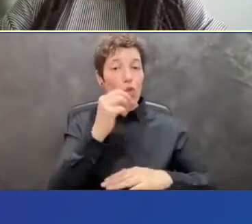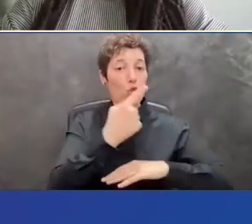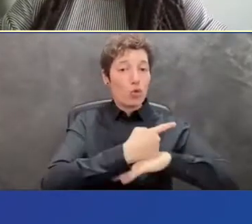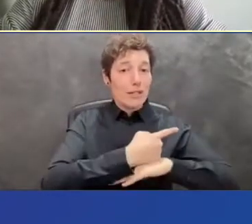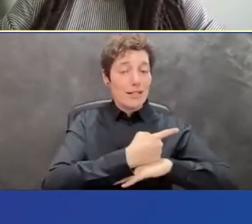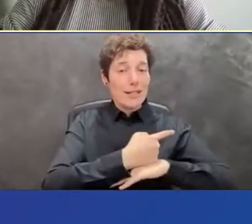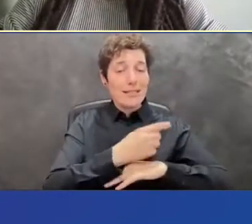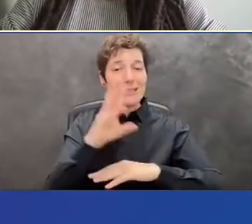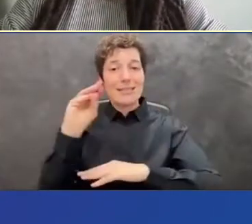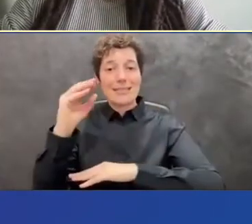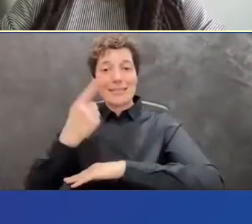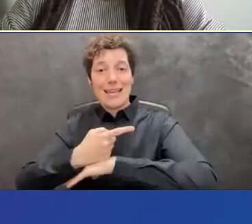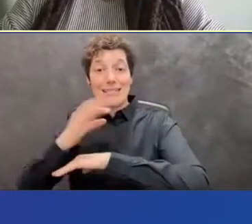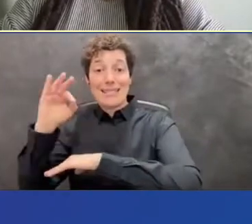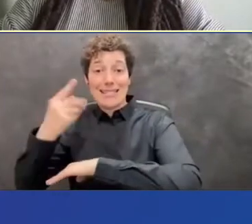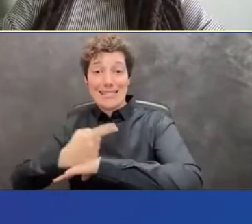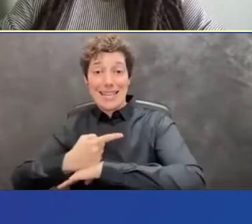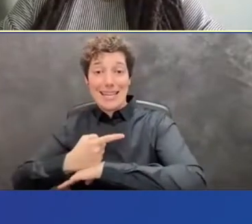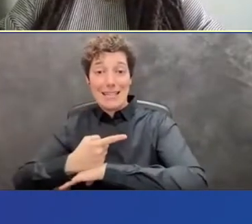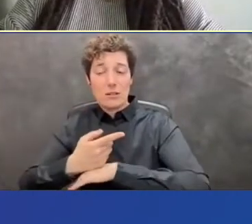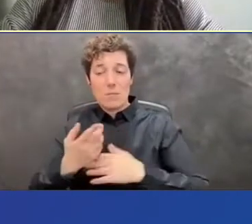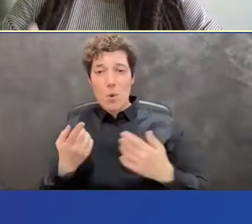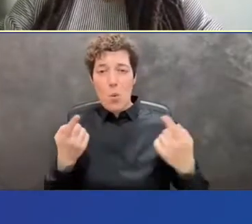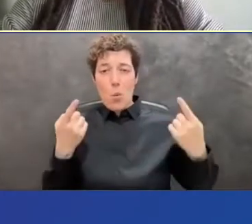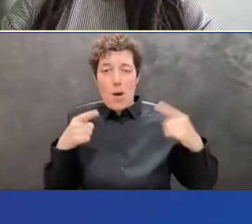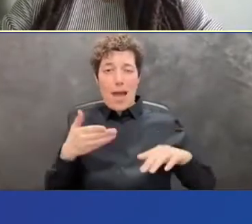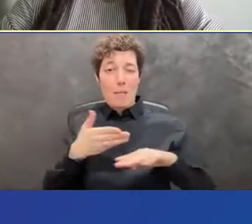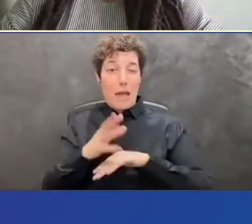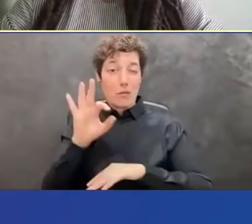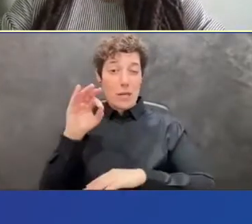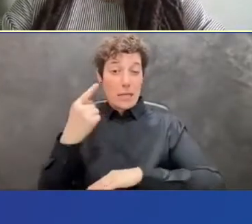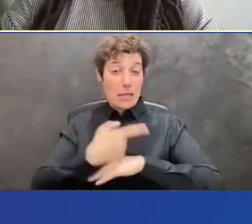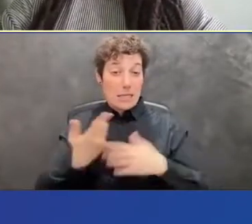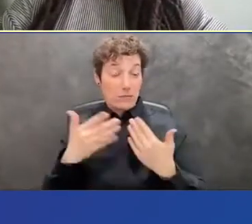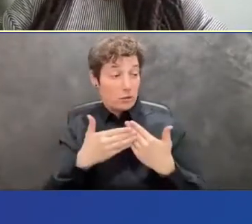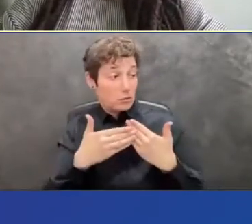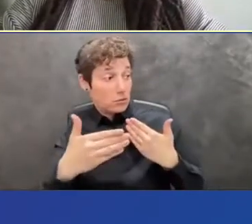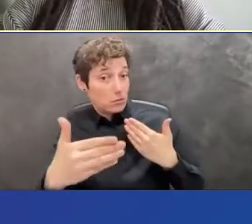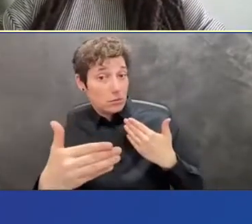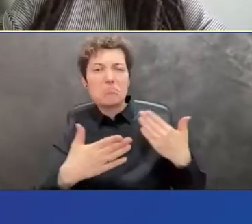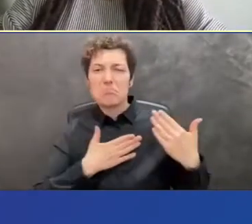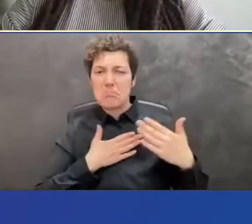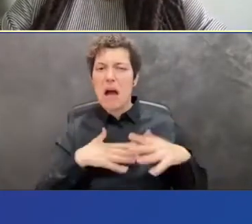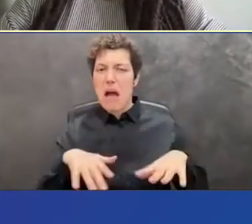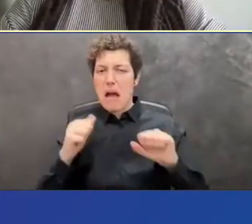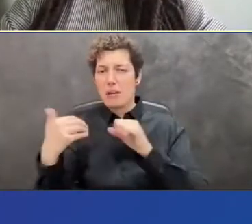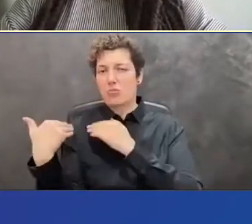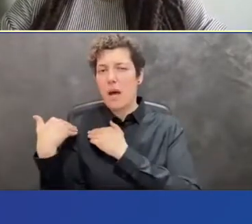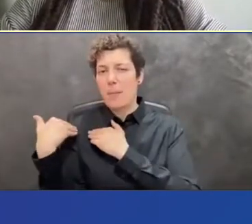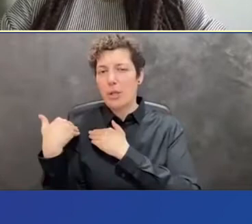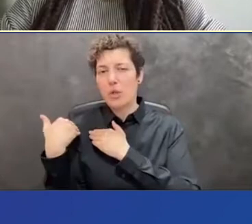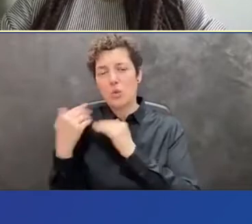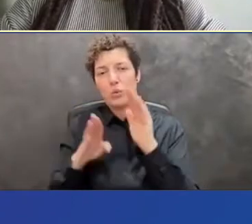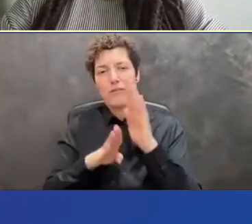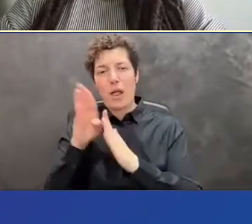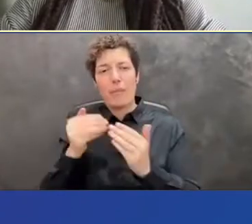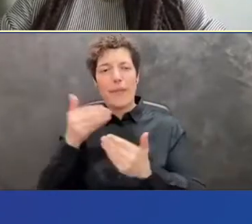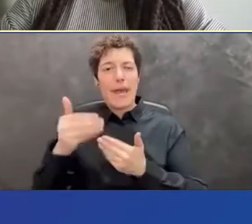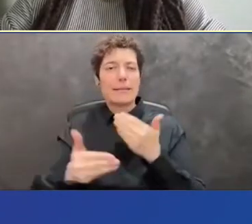that, it's on me, right, to really form and develop the next steps. Another thing that was really